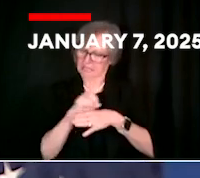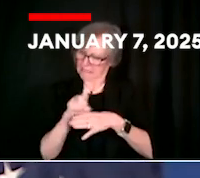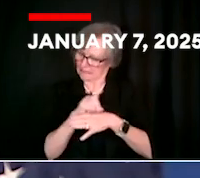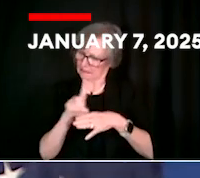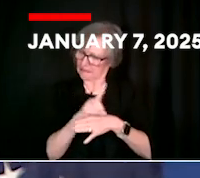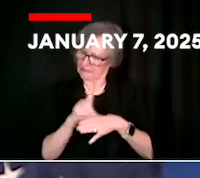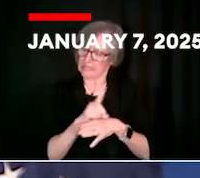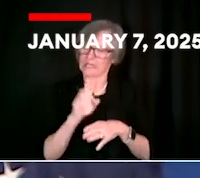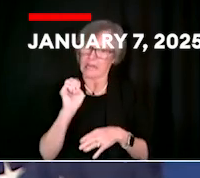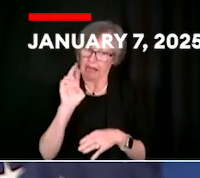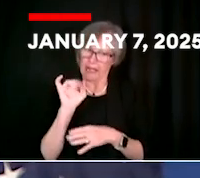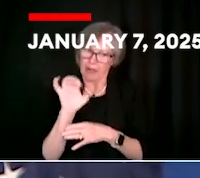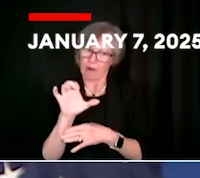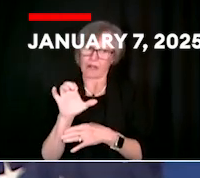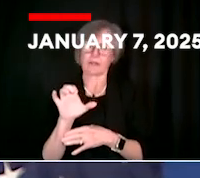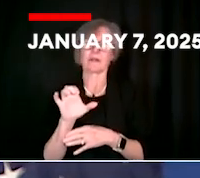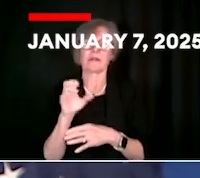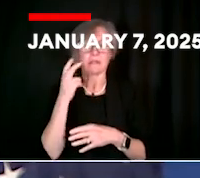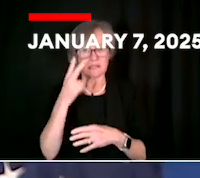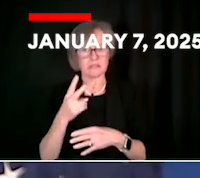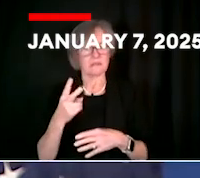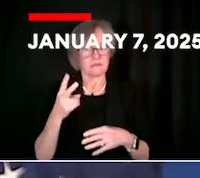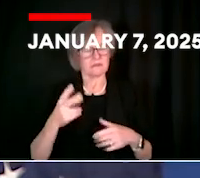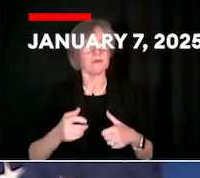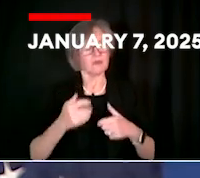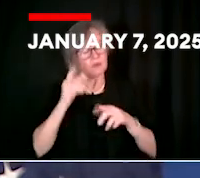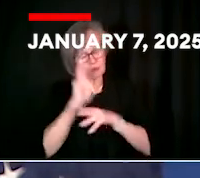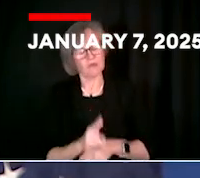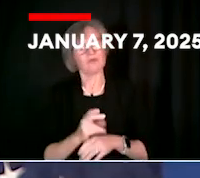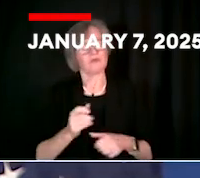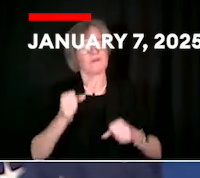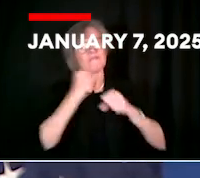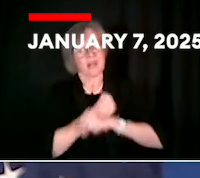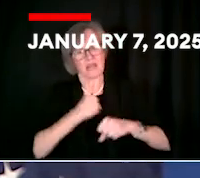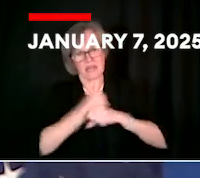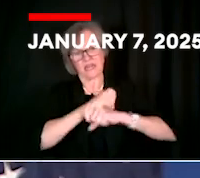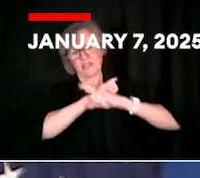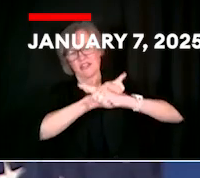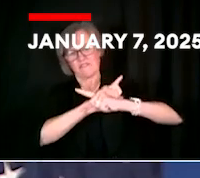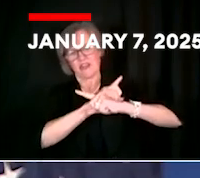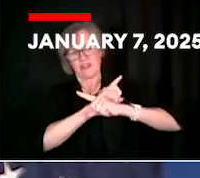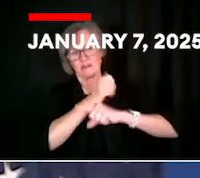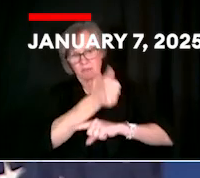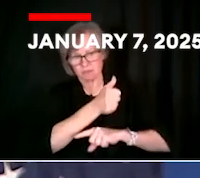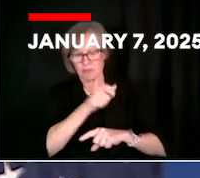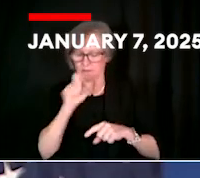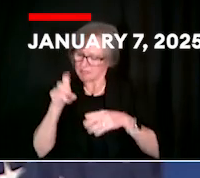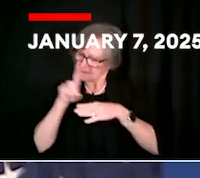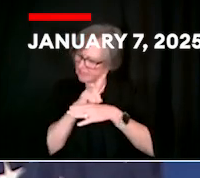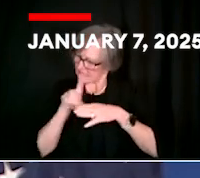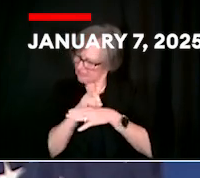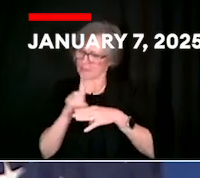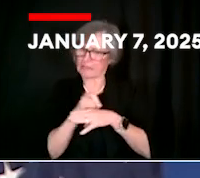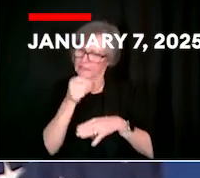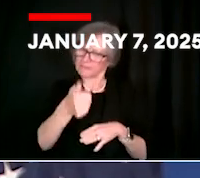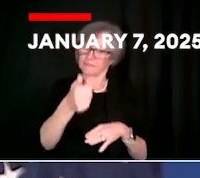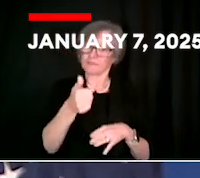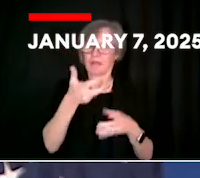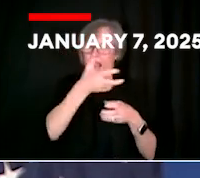know that you're used to your life fighting and defending yourself, but you need to be disciplined. And I trust him,